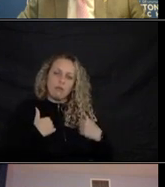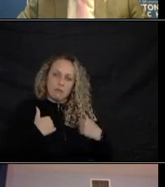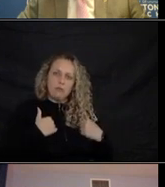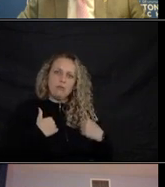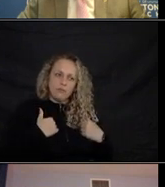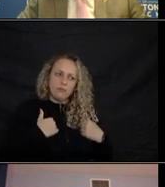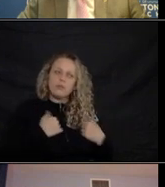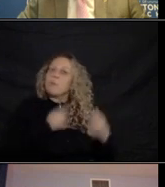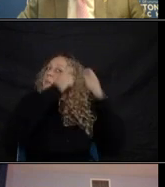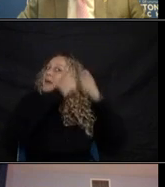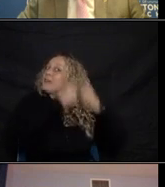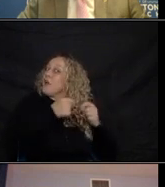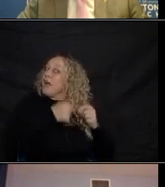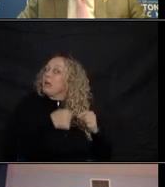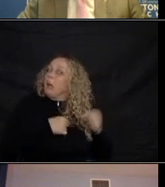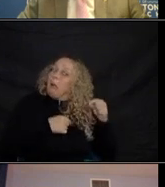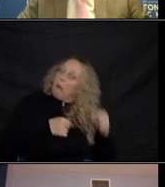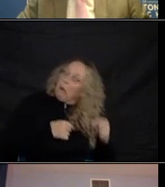dreads pink, you know, I might.